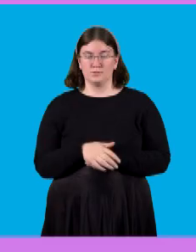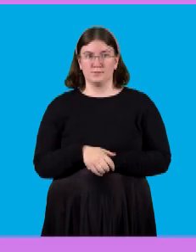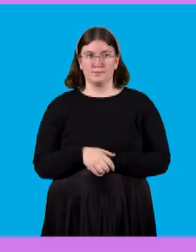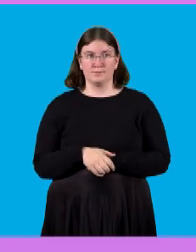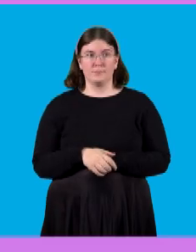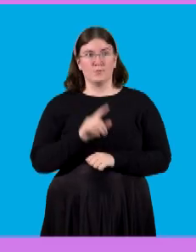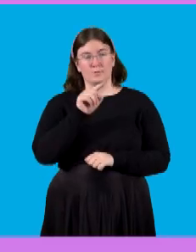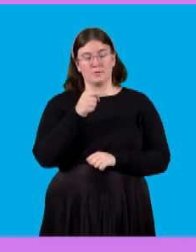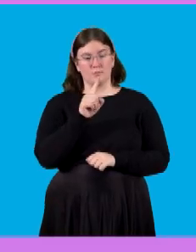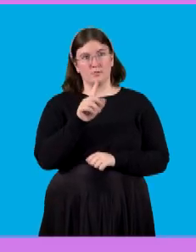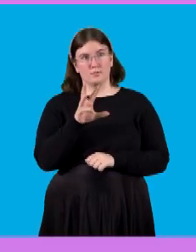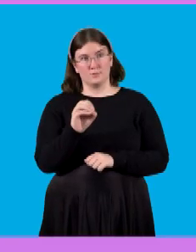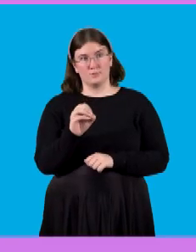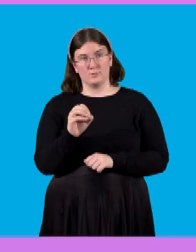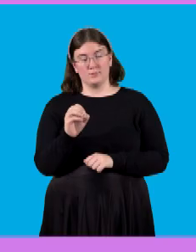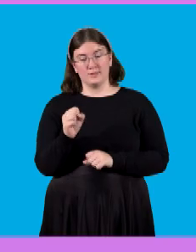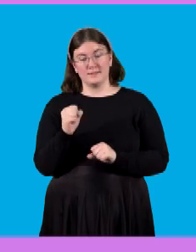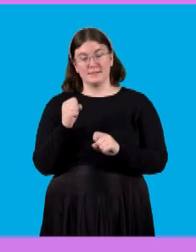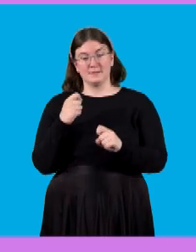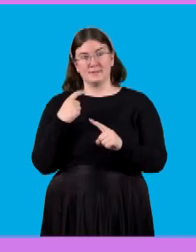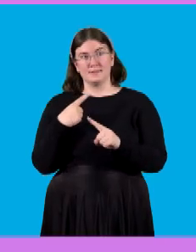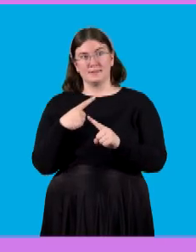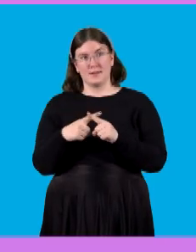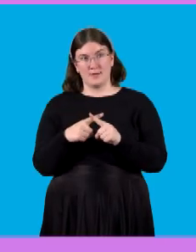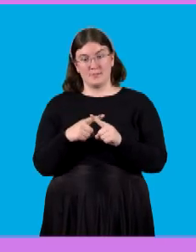0.72. Okay, so 1,150